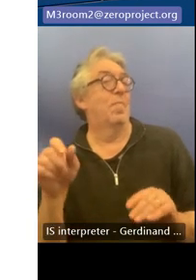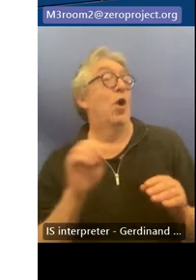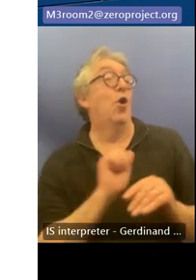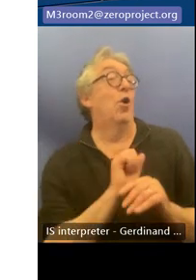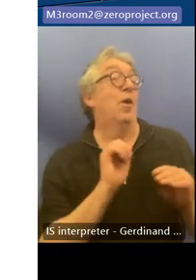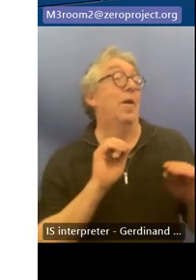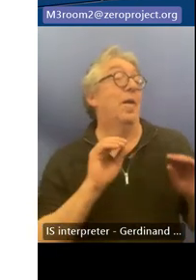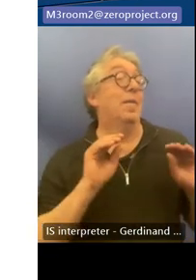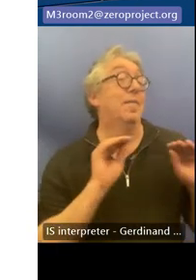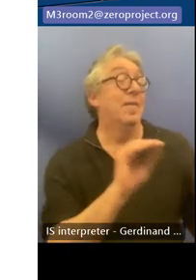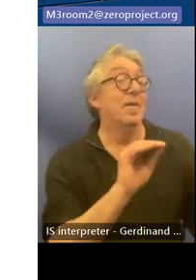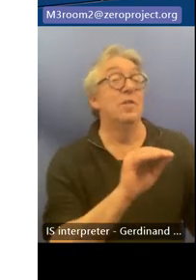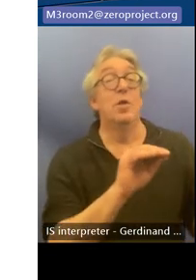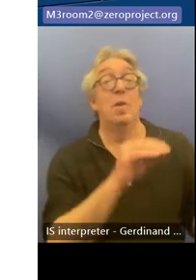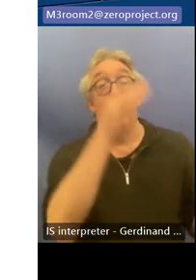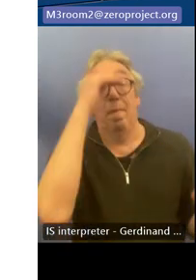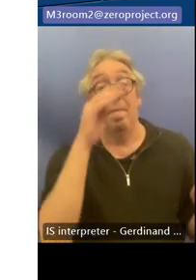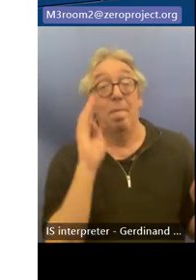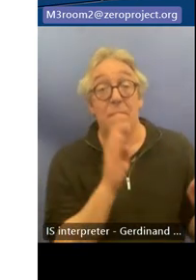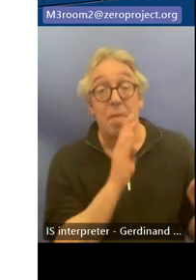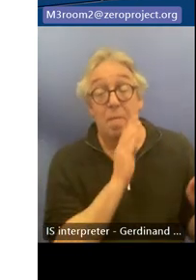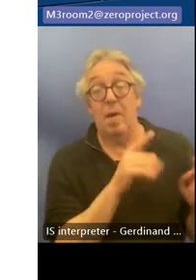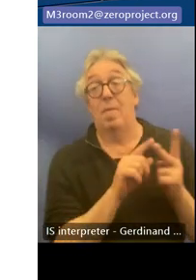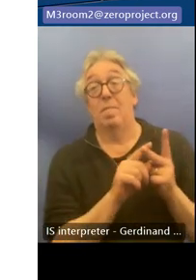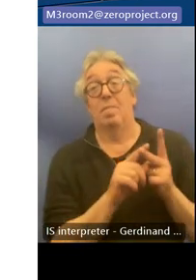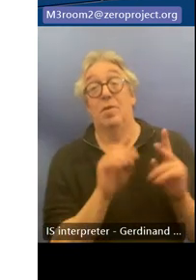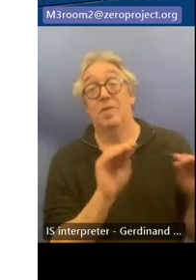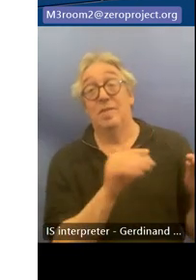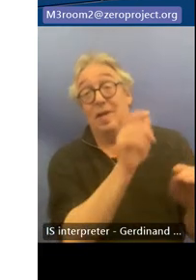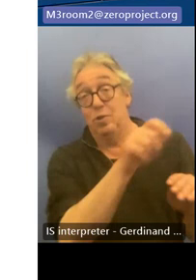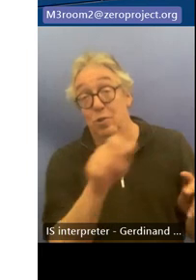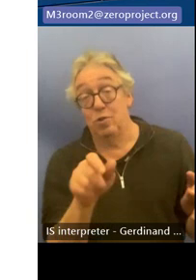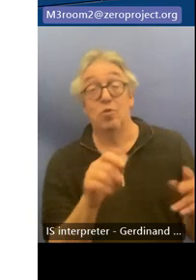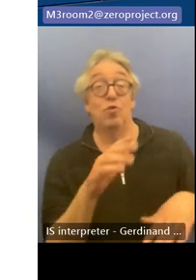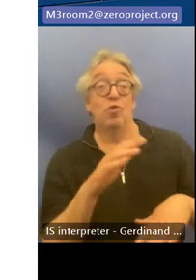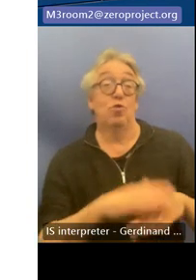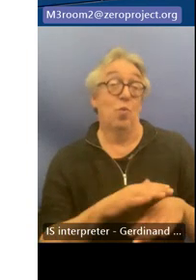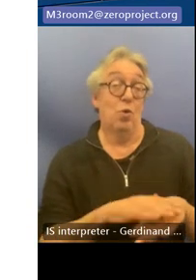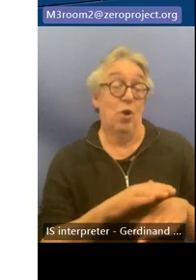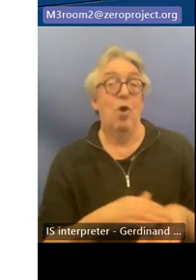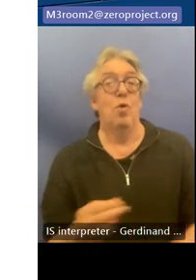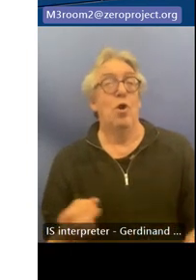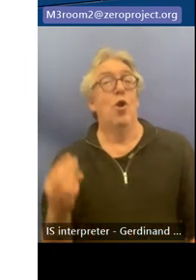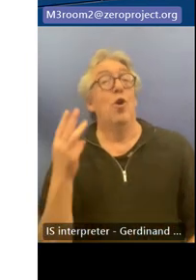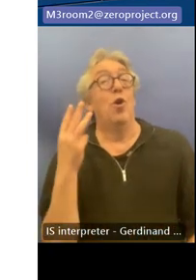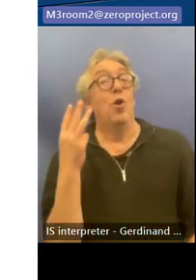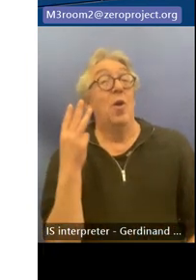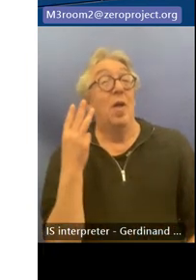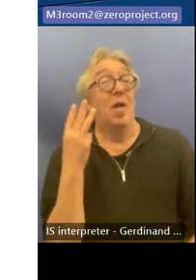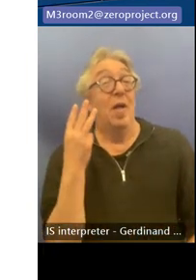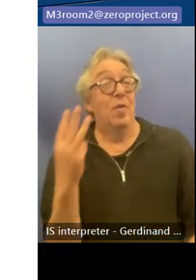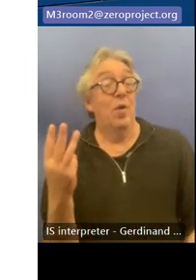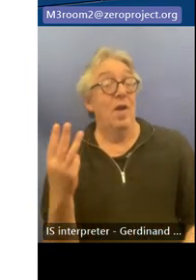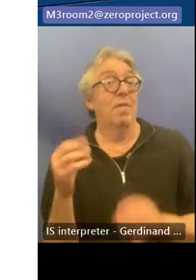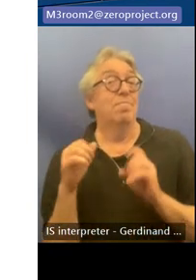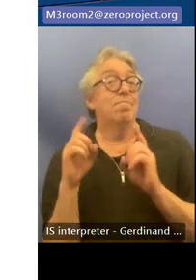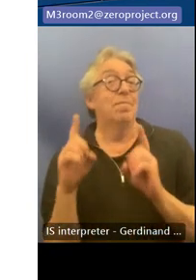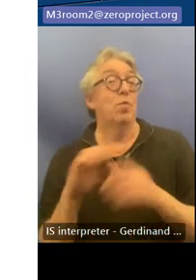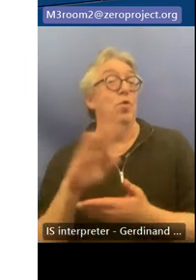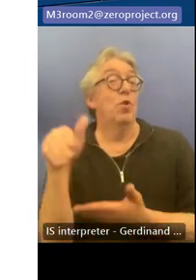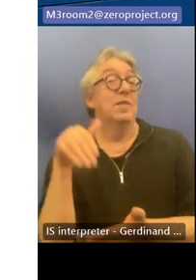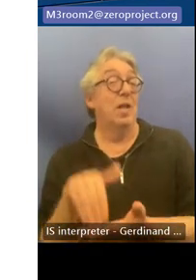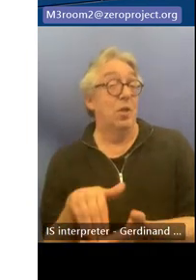parents. 3 resource centers were equipped and appropriate digital media. A network of educators